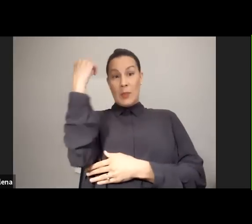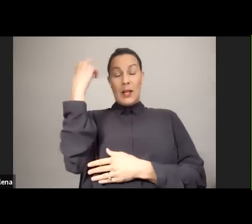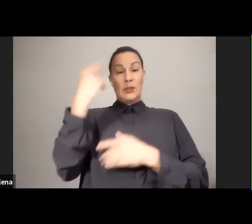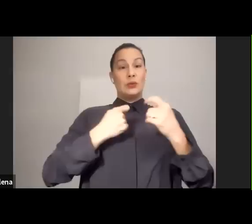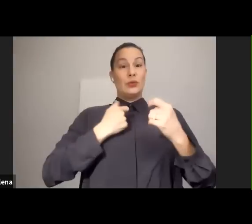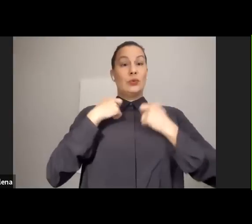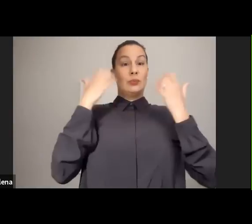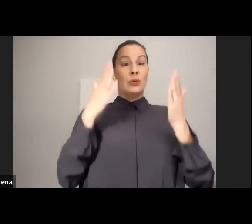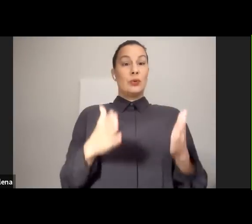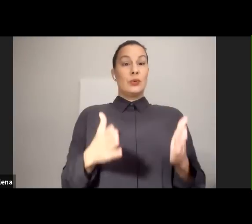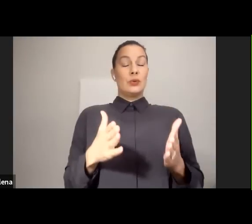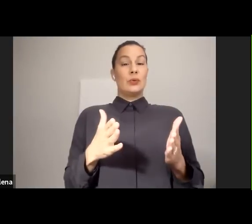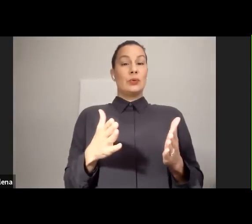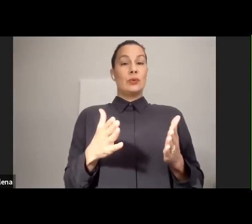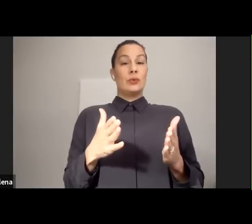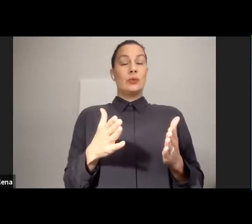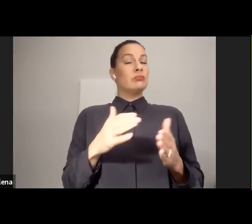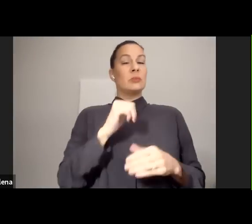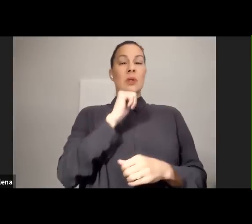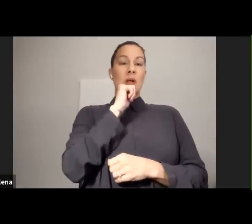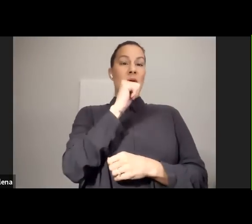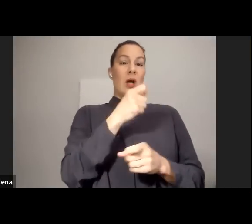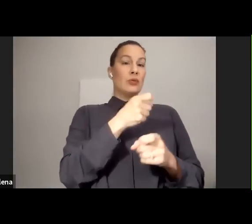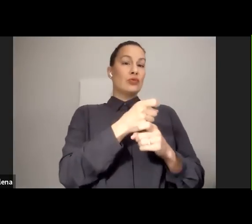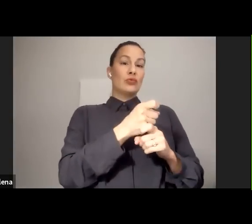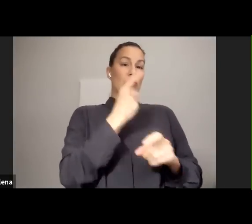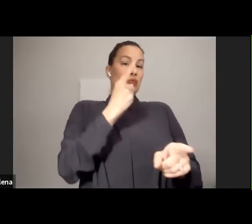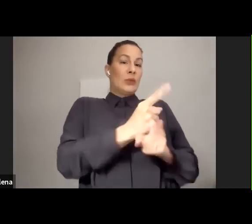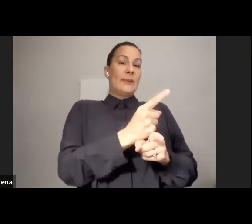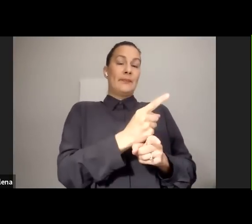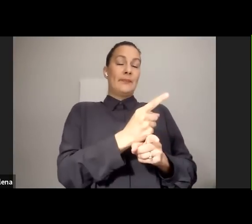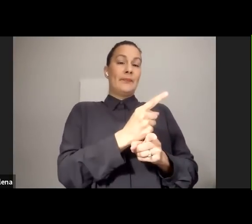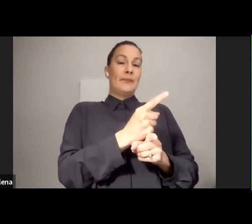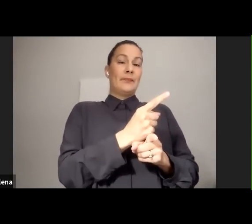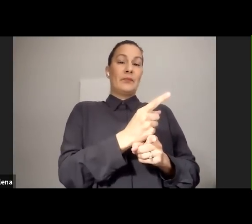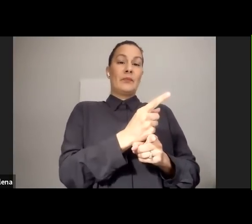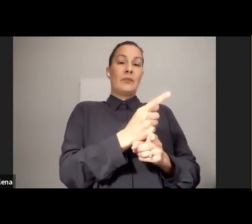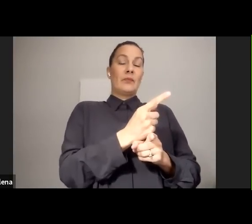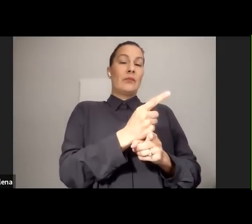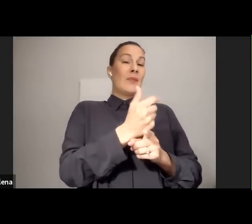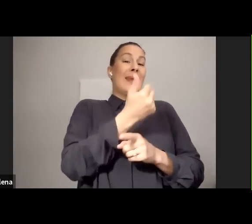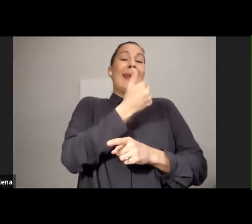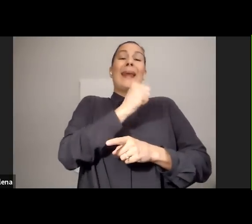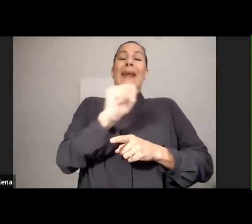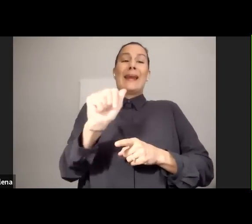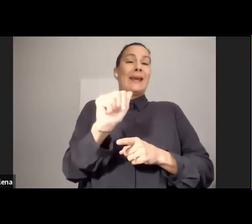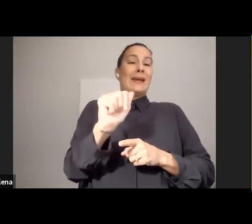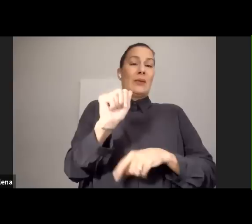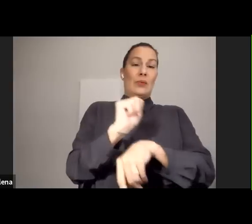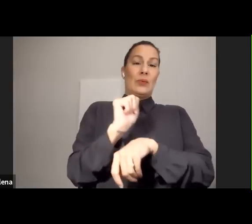are not treated right in any lane of work.